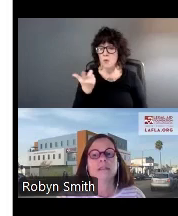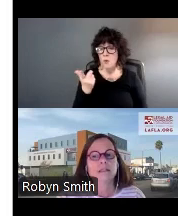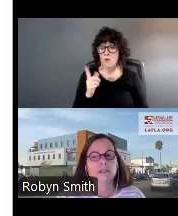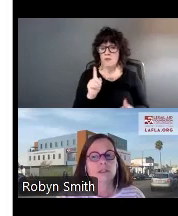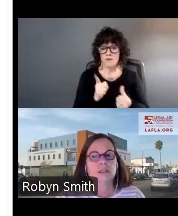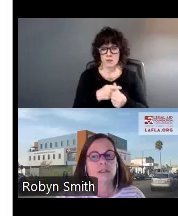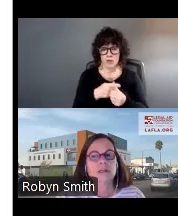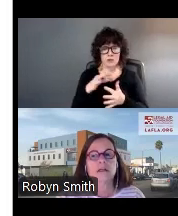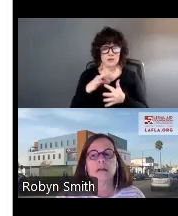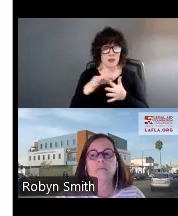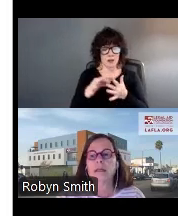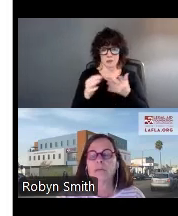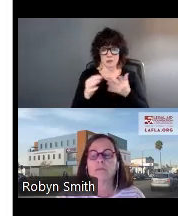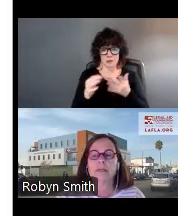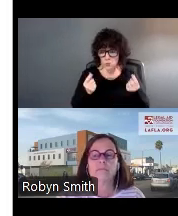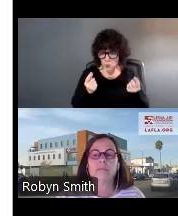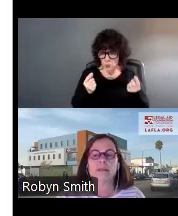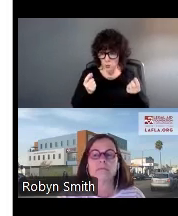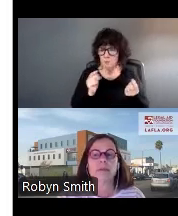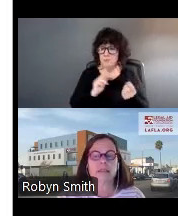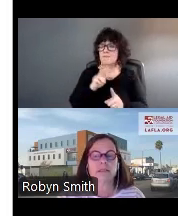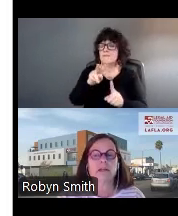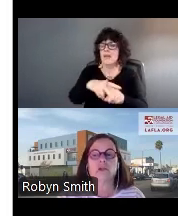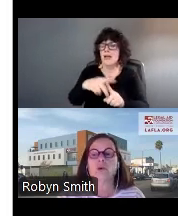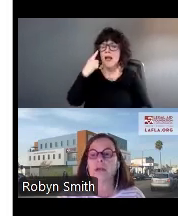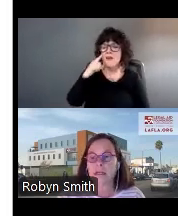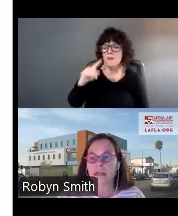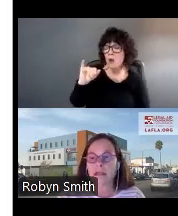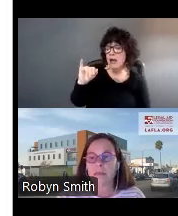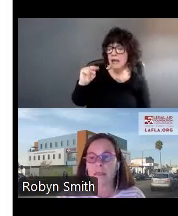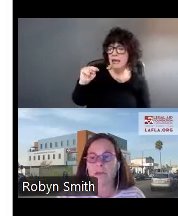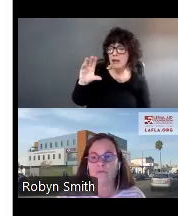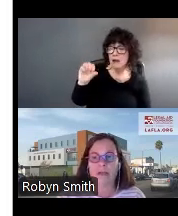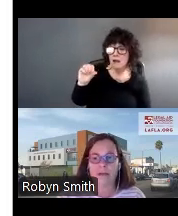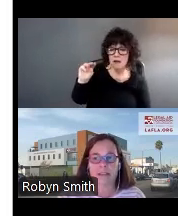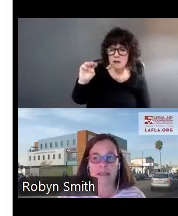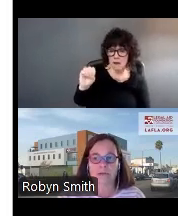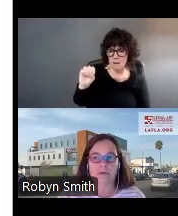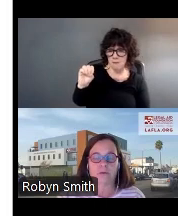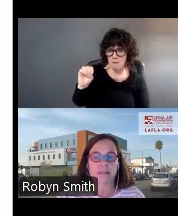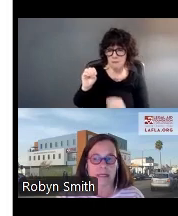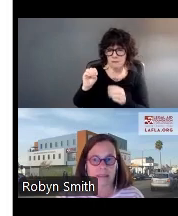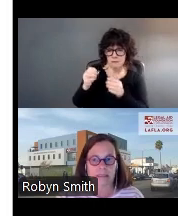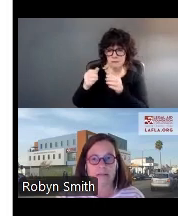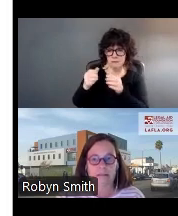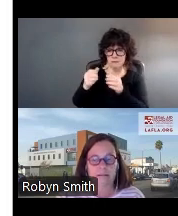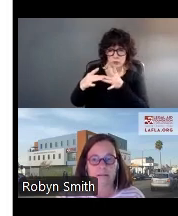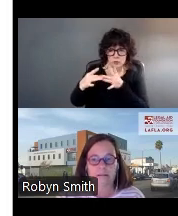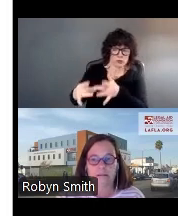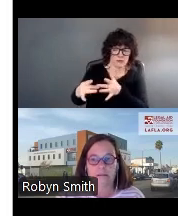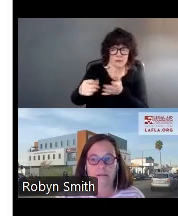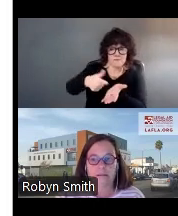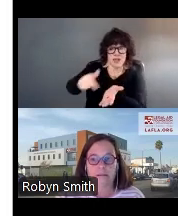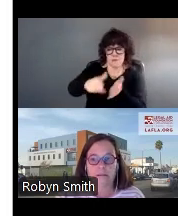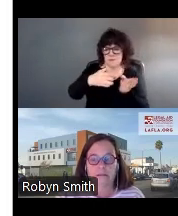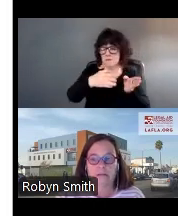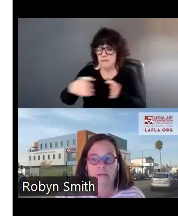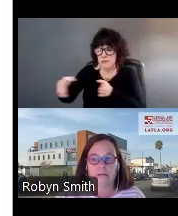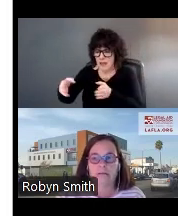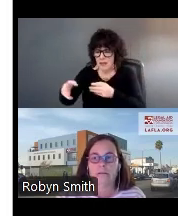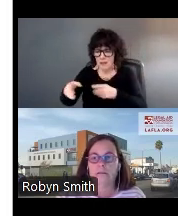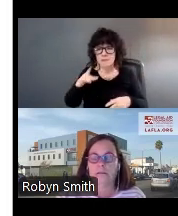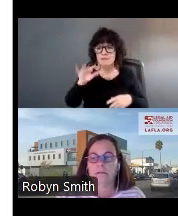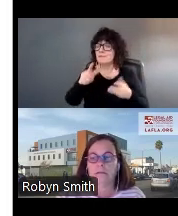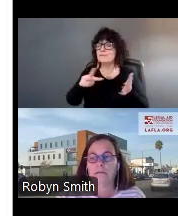which is essentially a payment plan that's based on your income and your family's household size.